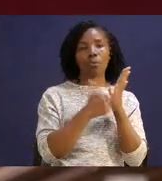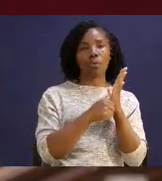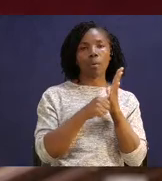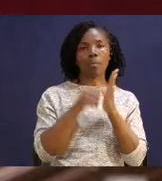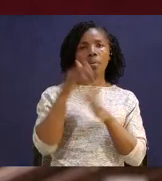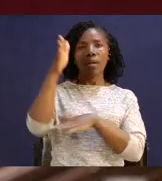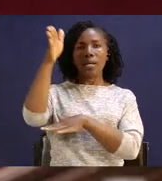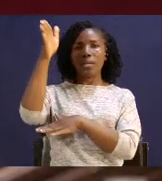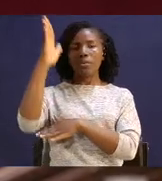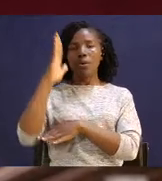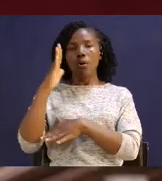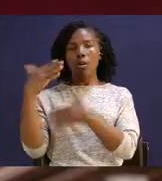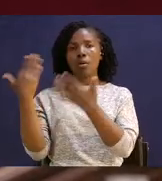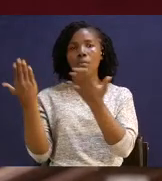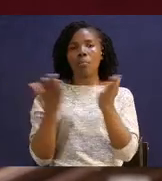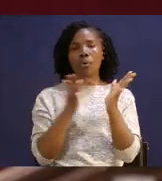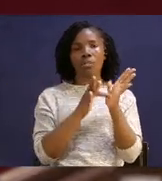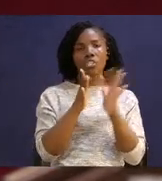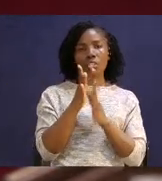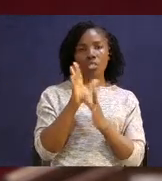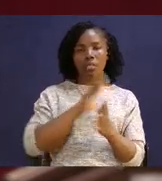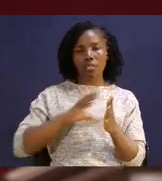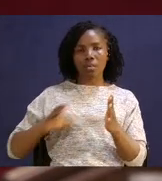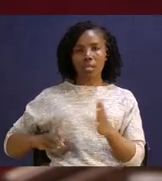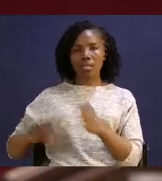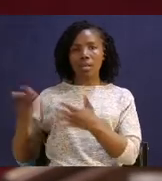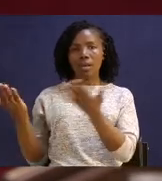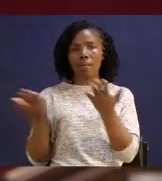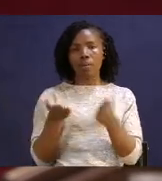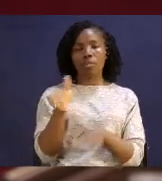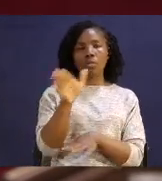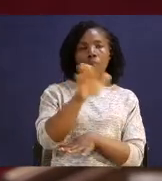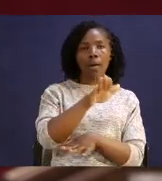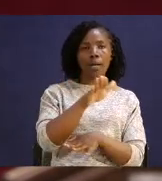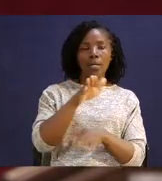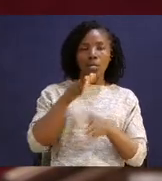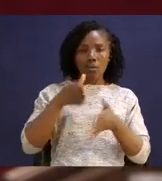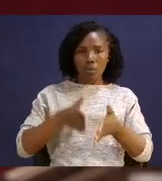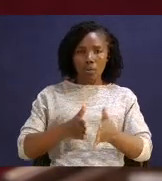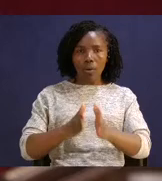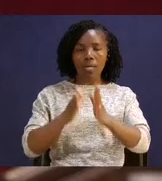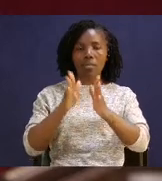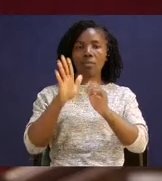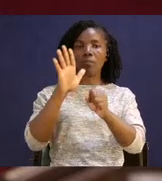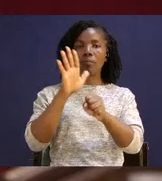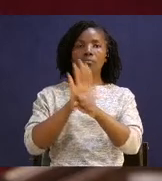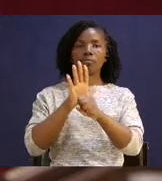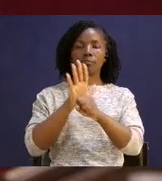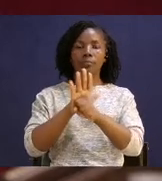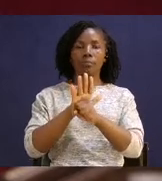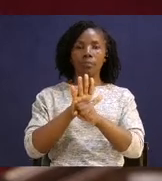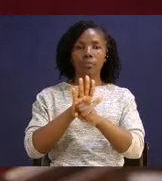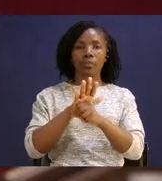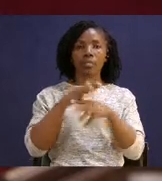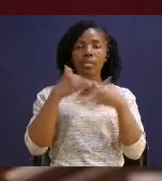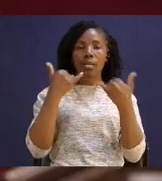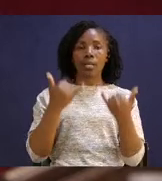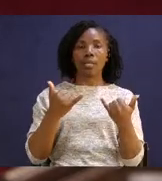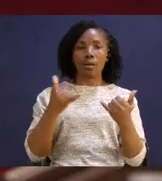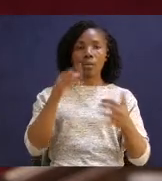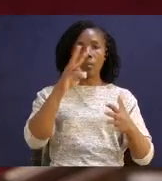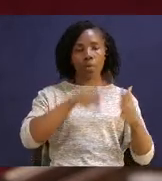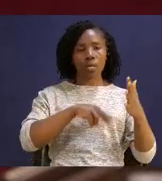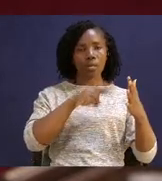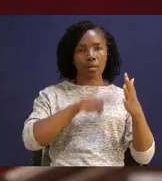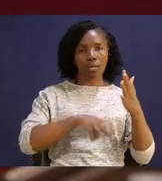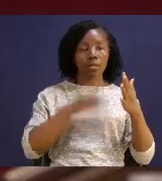out through Jesus Christ and restore you back to the channel of his abundance. So now let me read this verse,